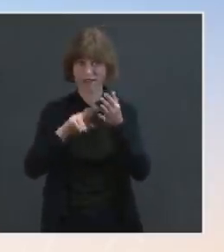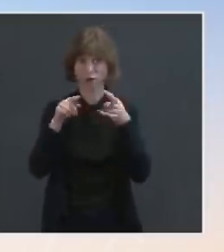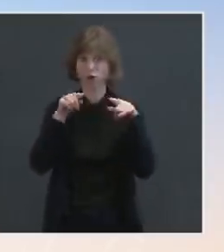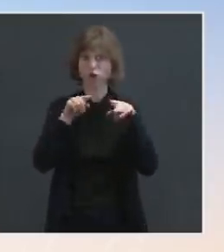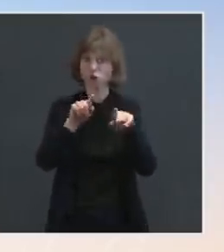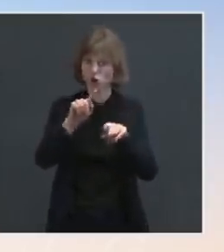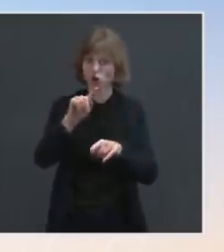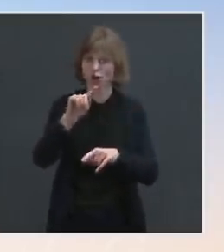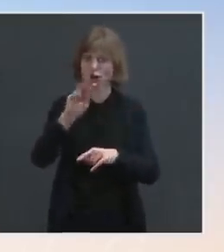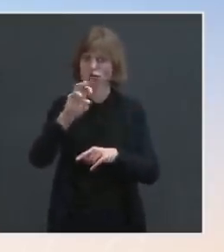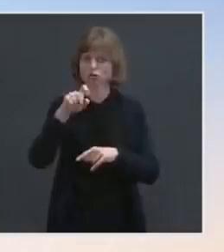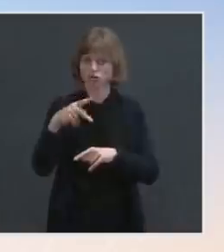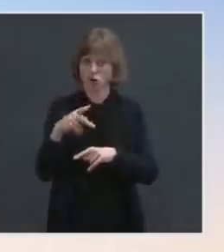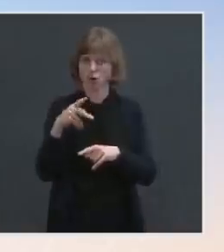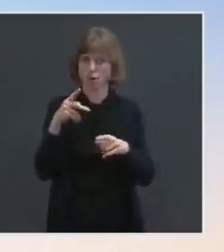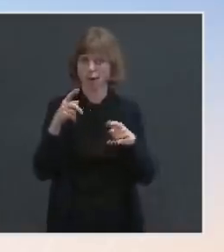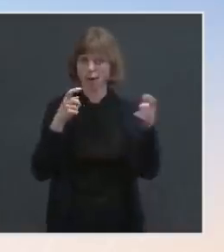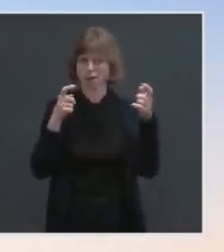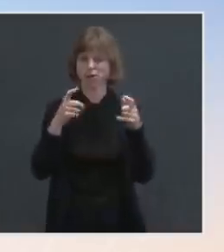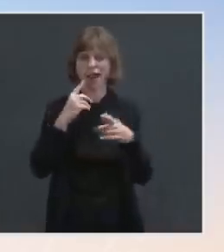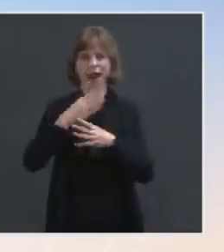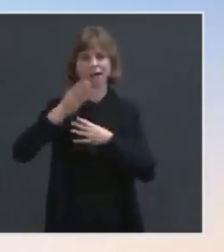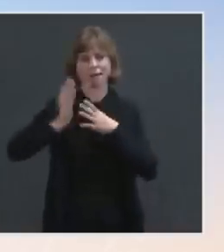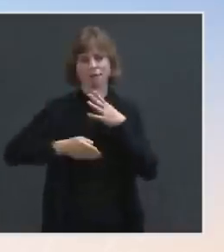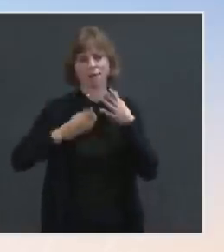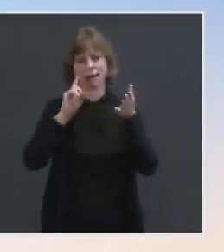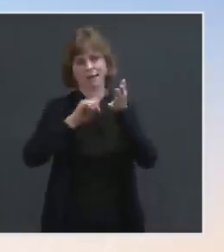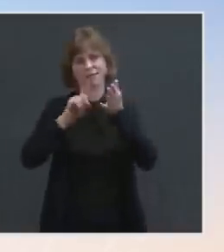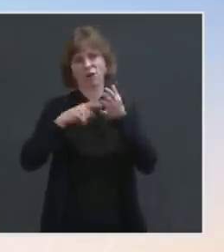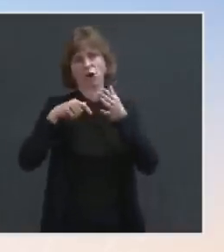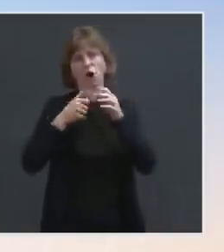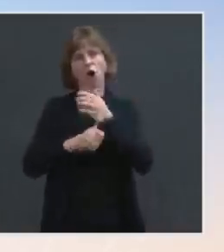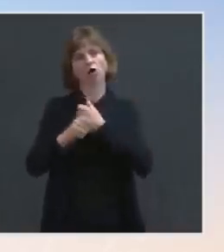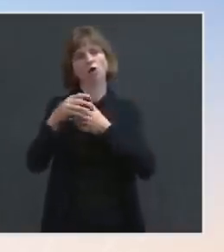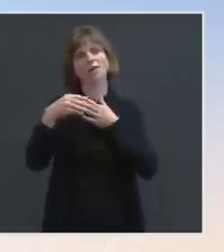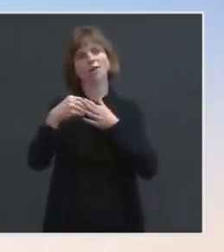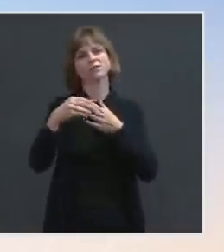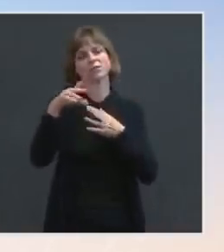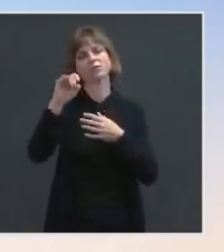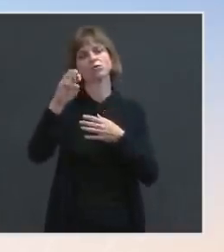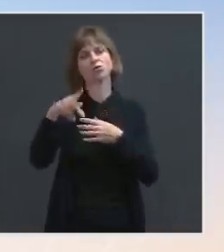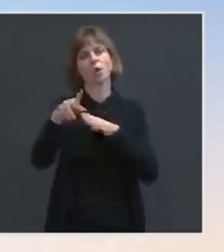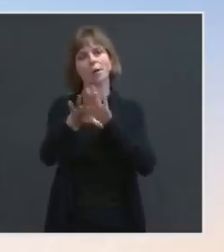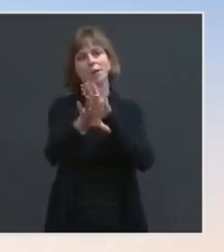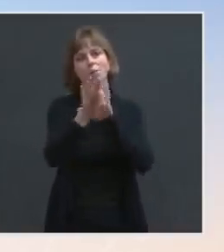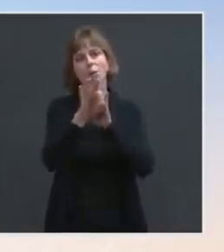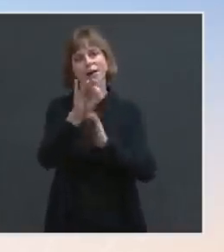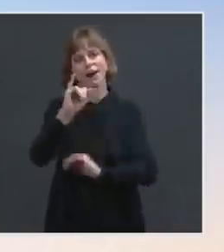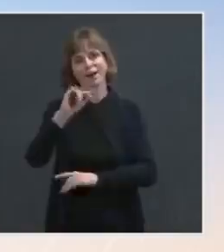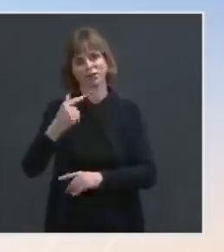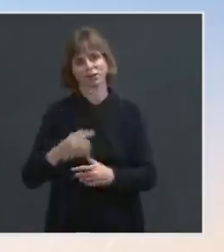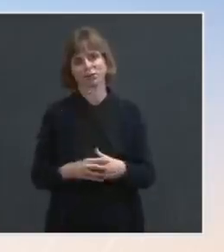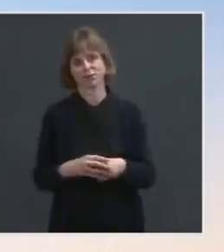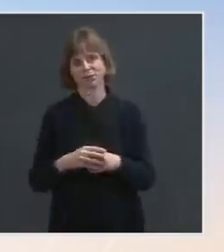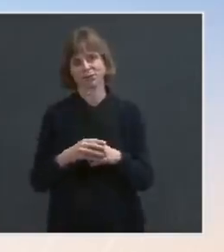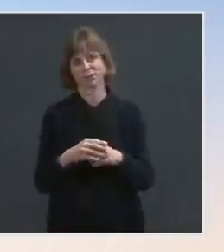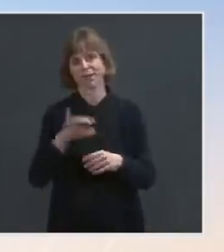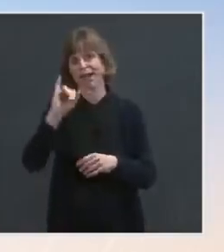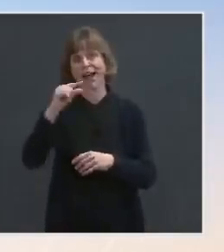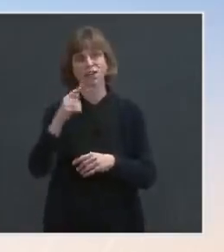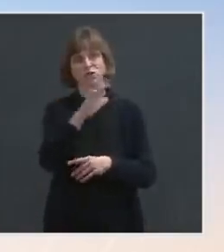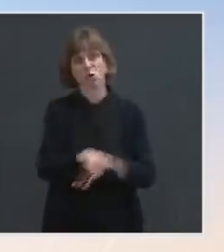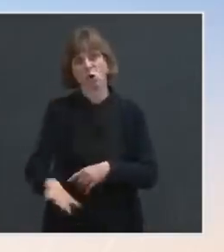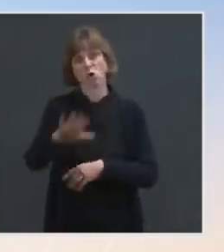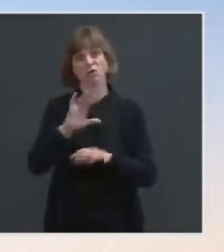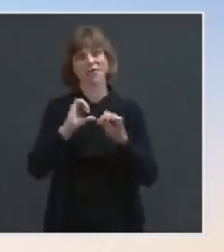administration and completed the investigation under the leadership of a Trump-appointed Inspector General. The Inspector Generals across agencies are independent